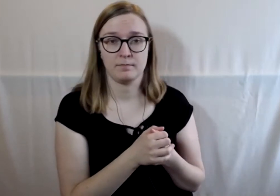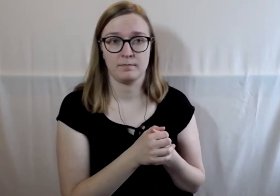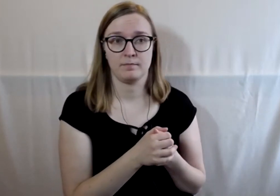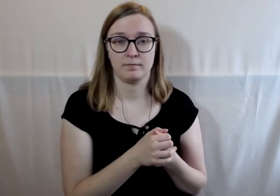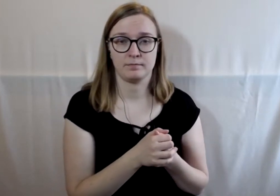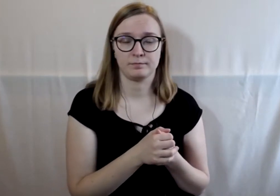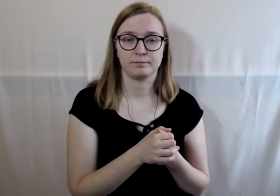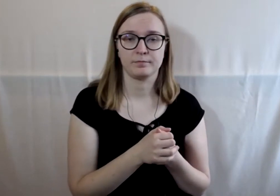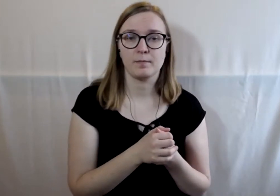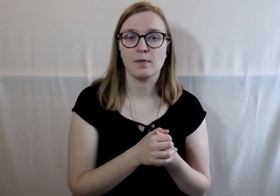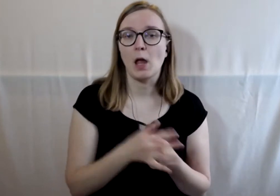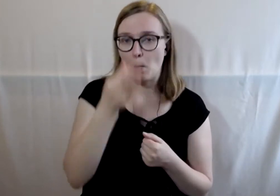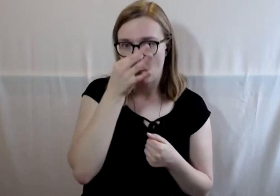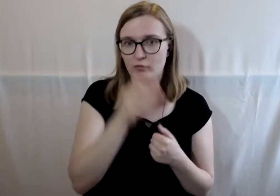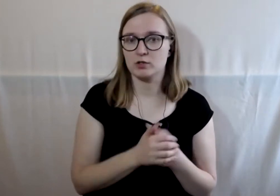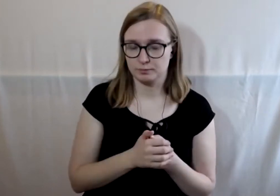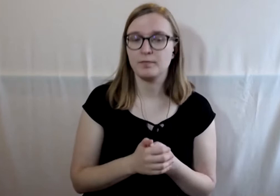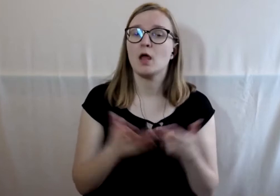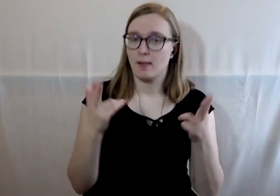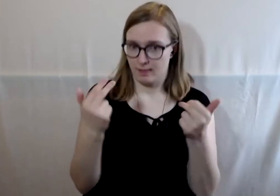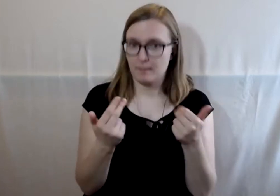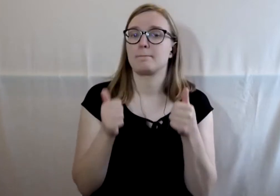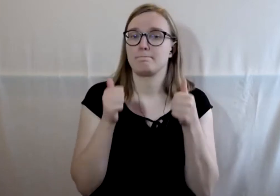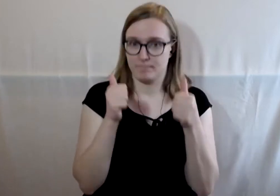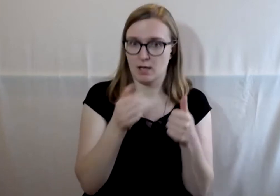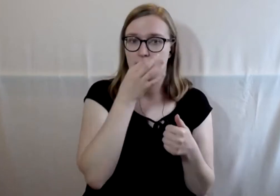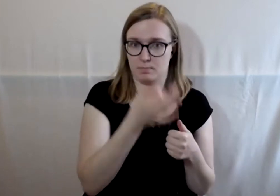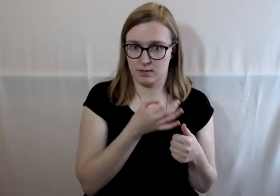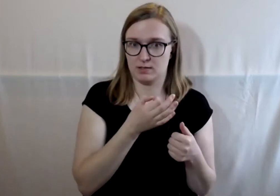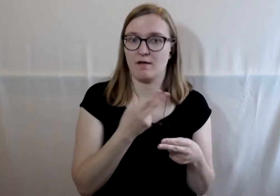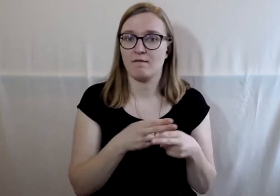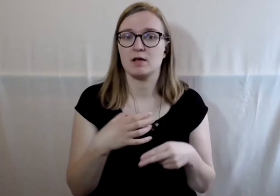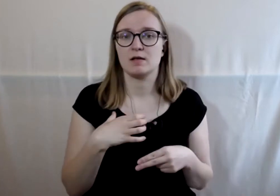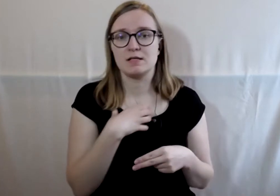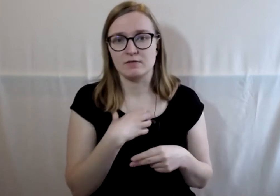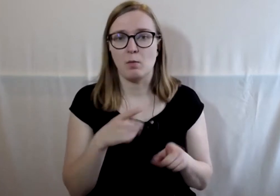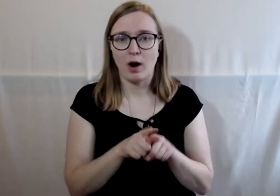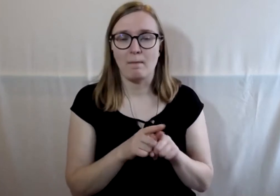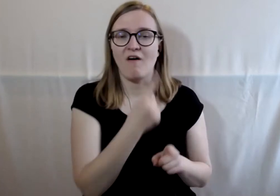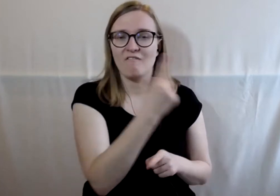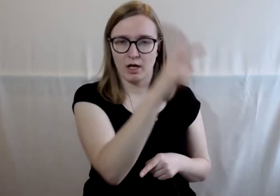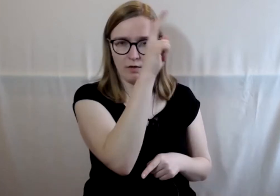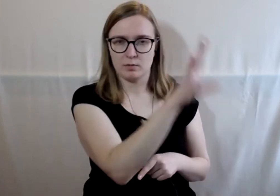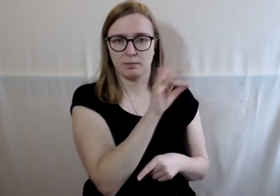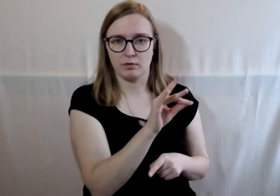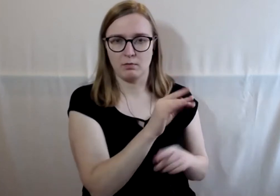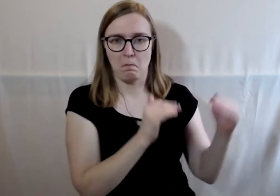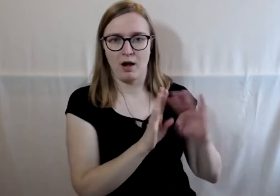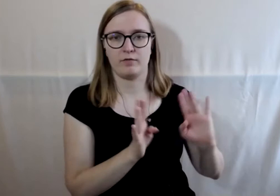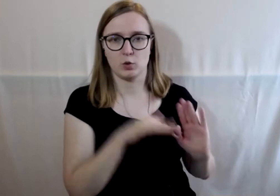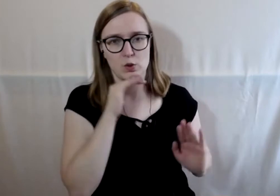to do. Yes, that's a good point. That's why it's important not just to compare yourself with one country. That's why